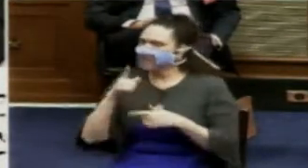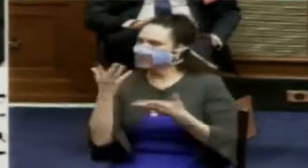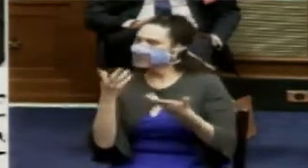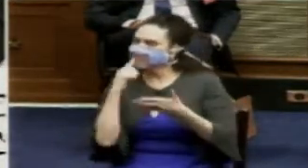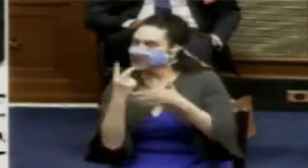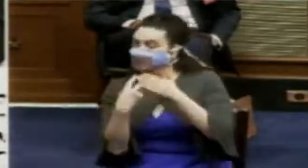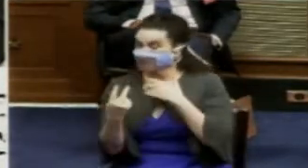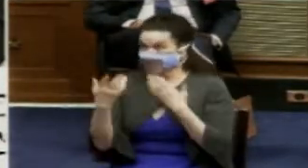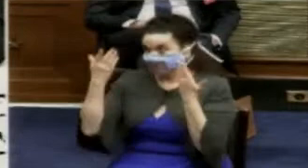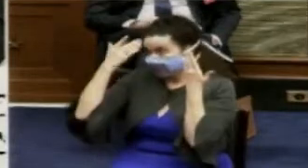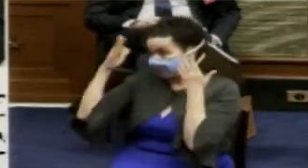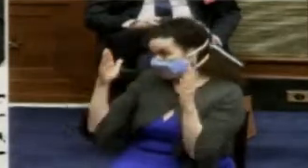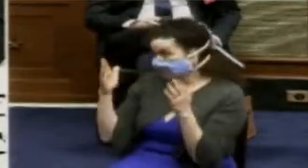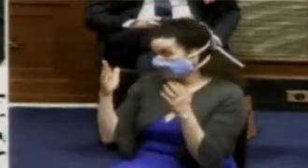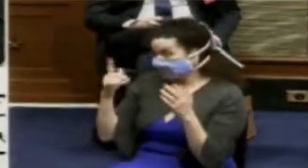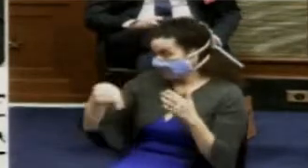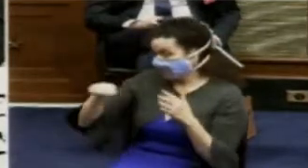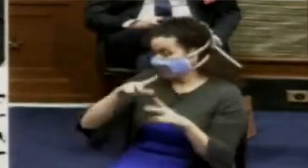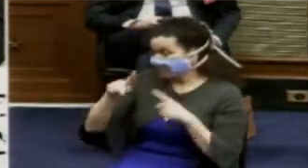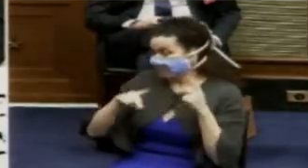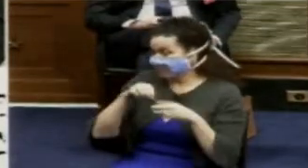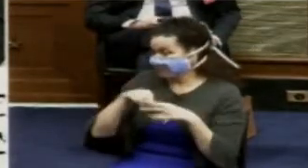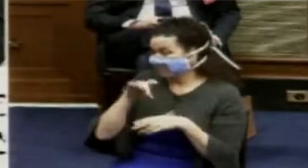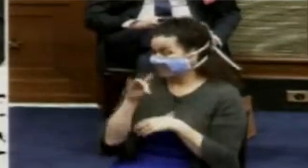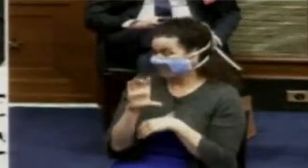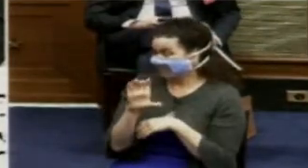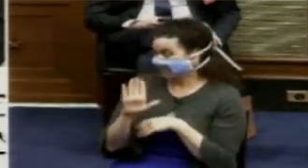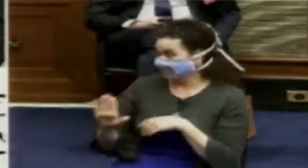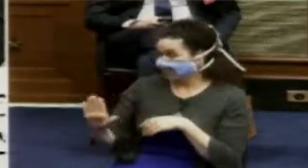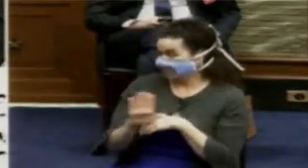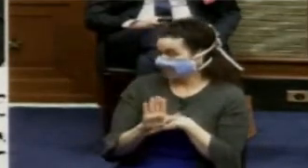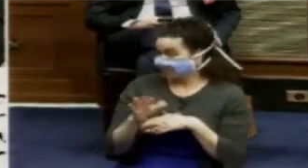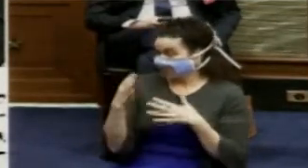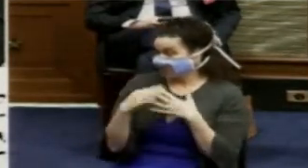know. That will be up to the people of the District of Columbia.